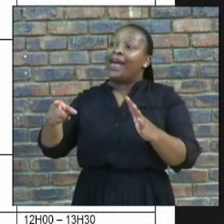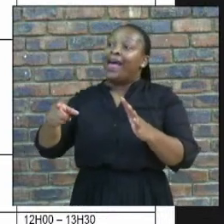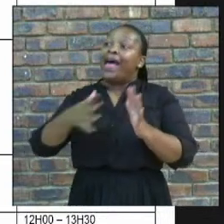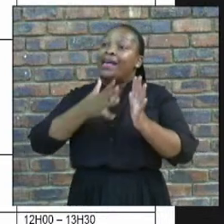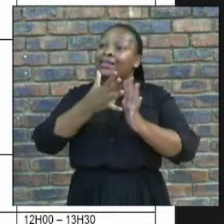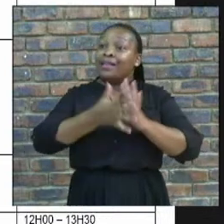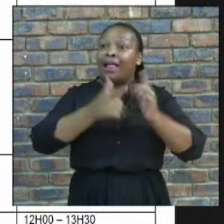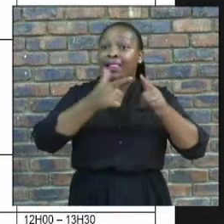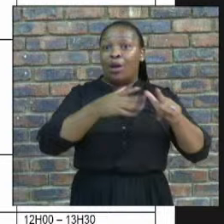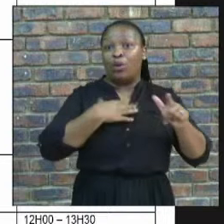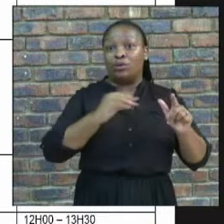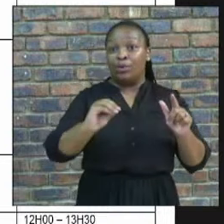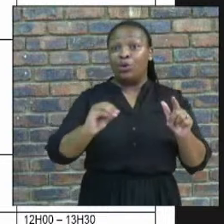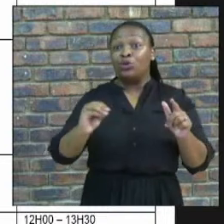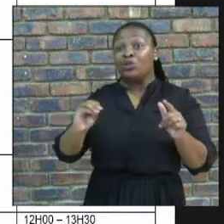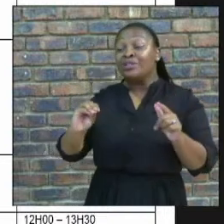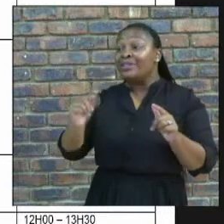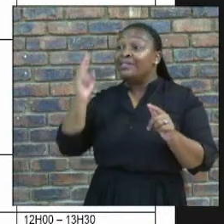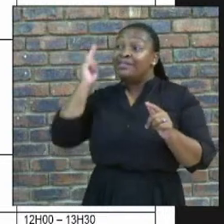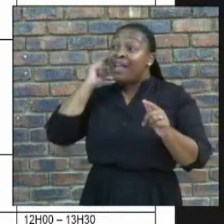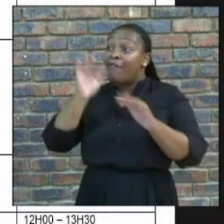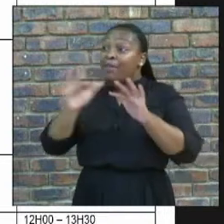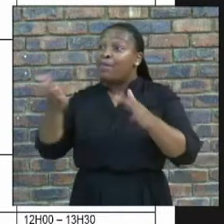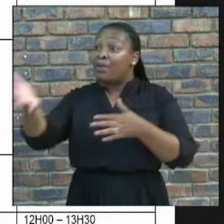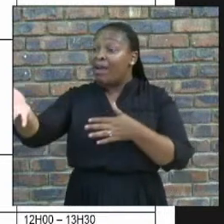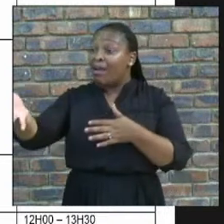we have people that need interpretation?